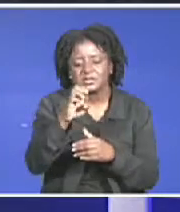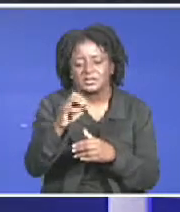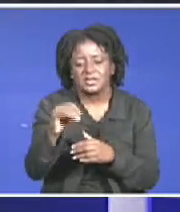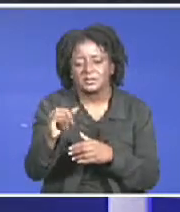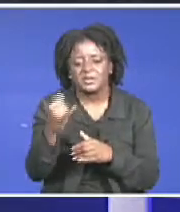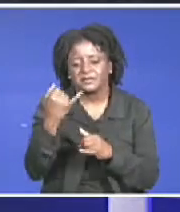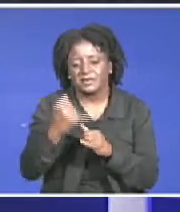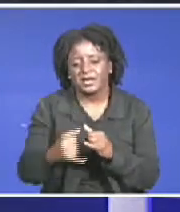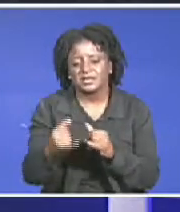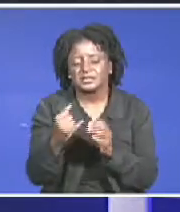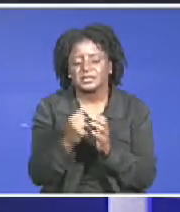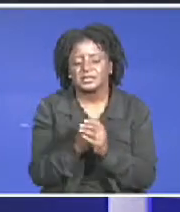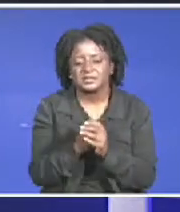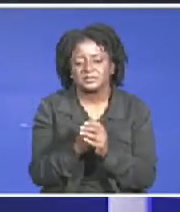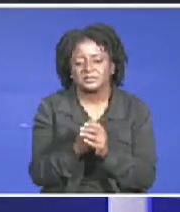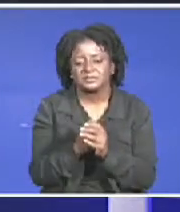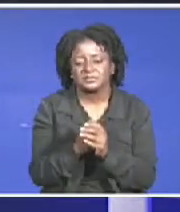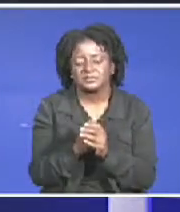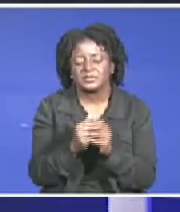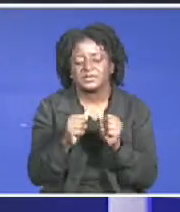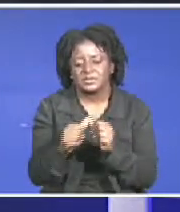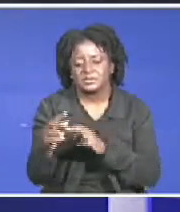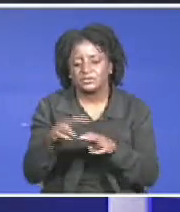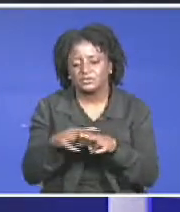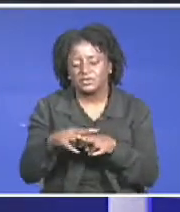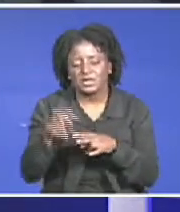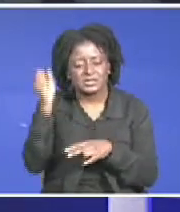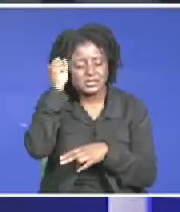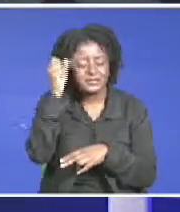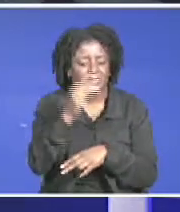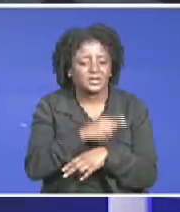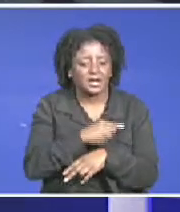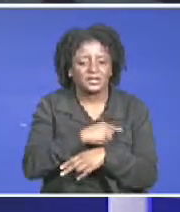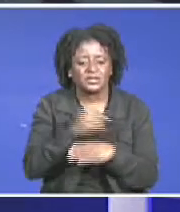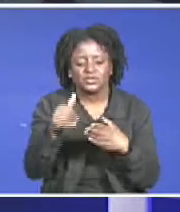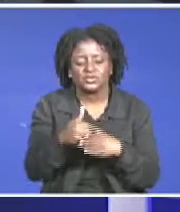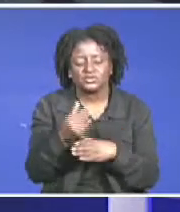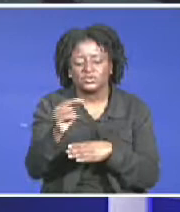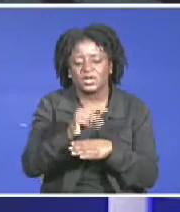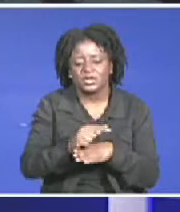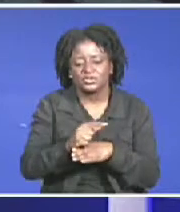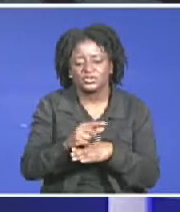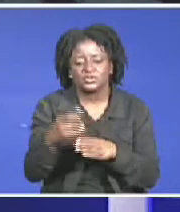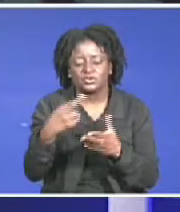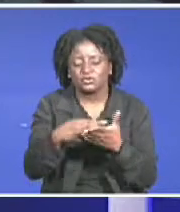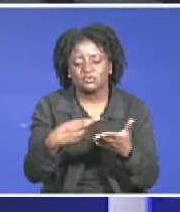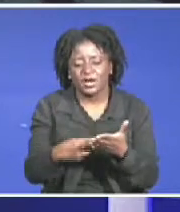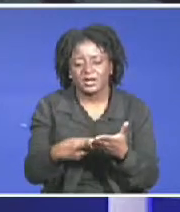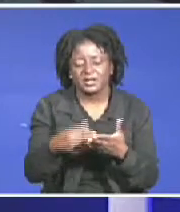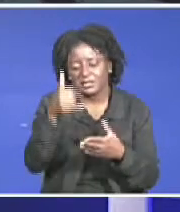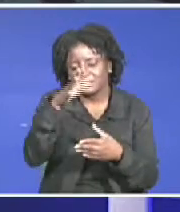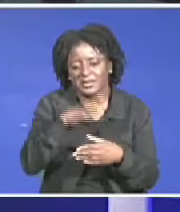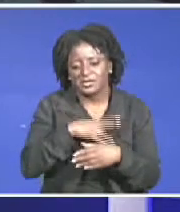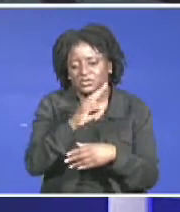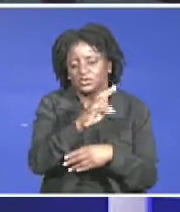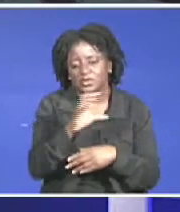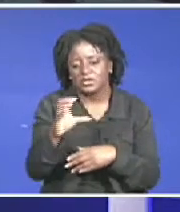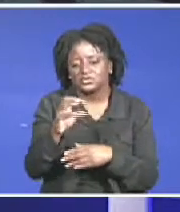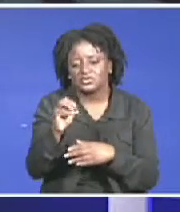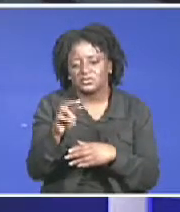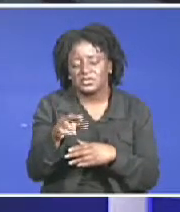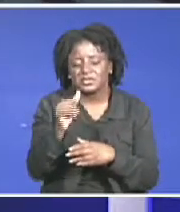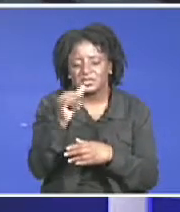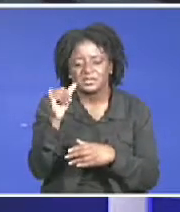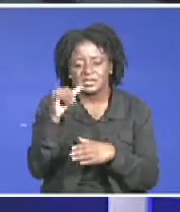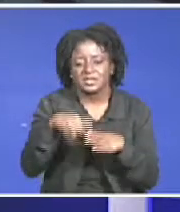semifinals. Still talking track and field, Stephen Gardner ran a new national record in the men's 200 meters yesterday at the Hurricane Invitational in